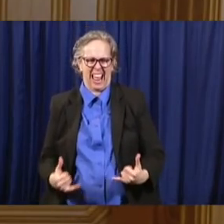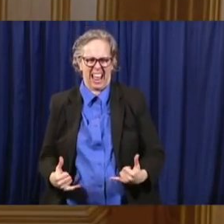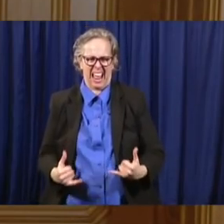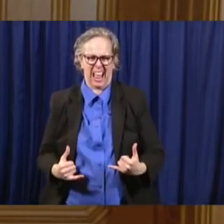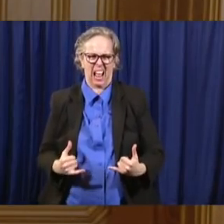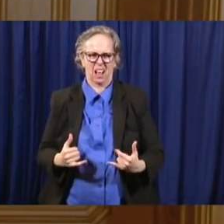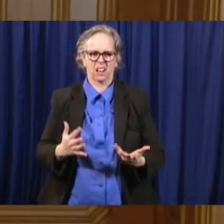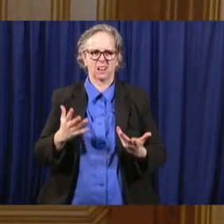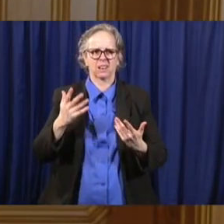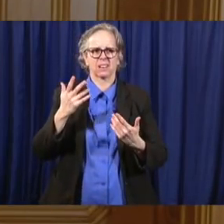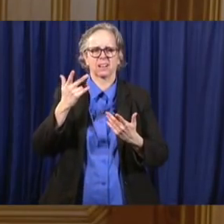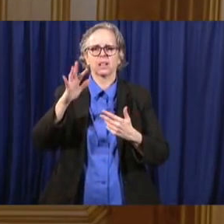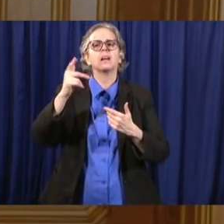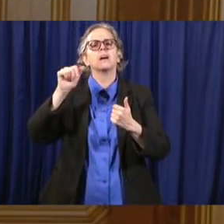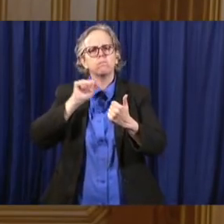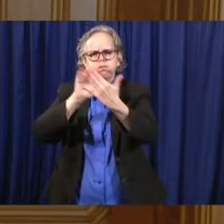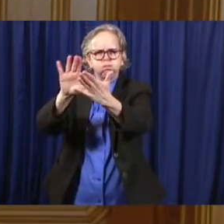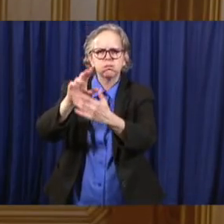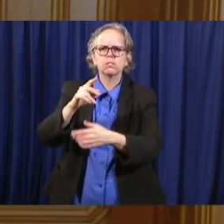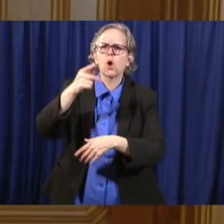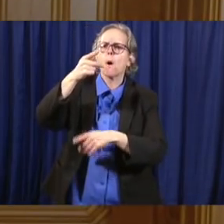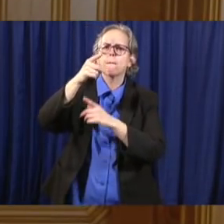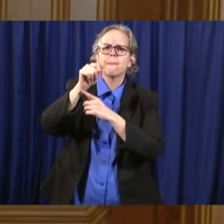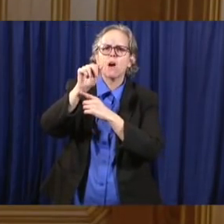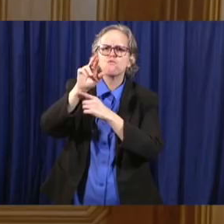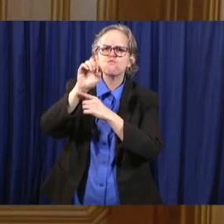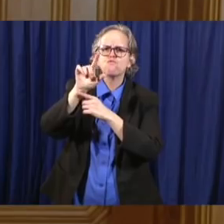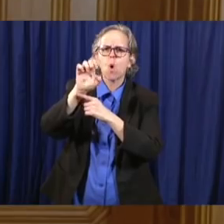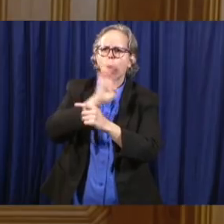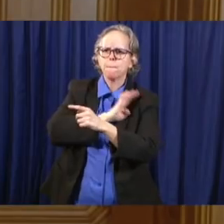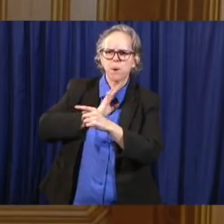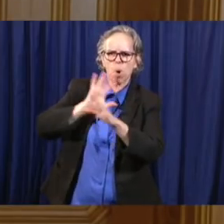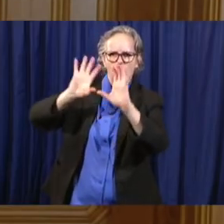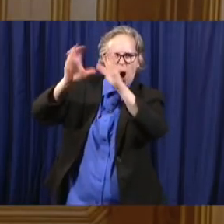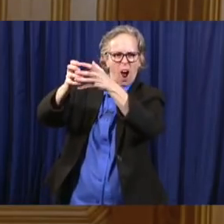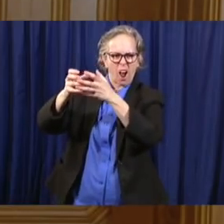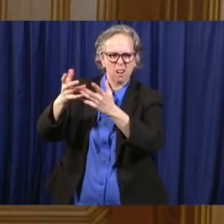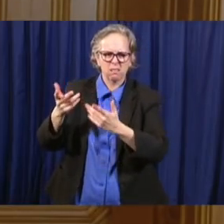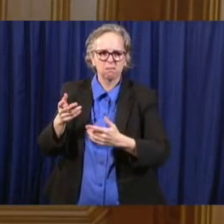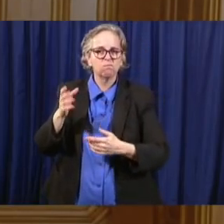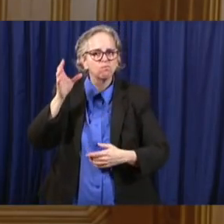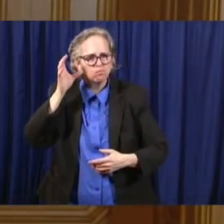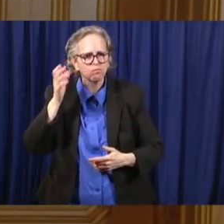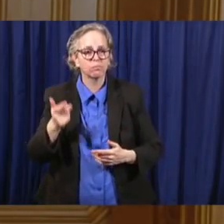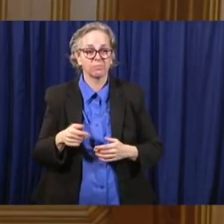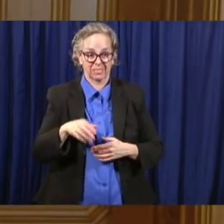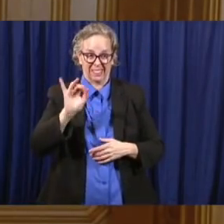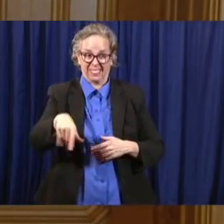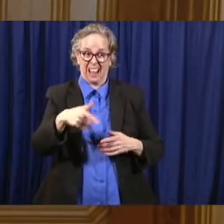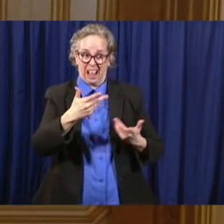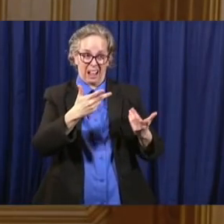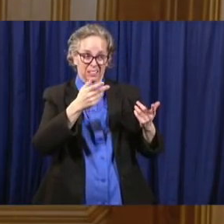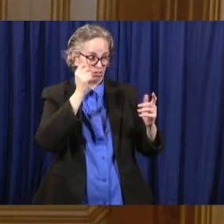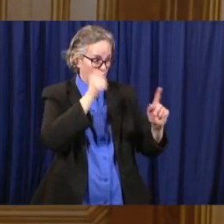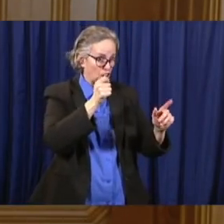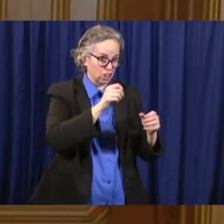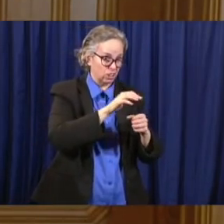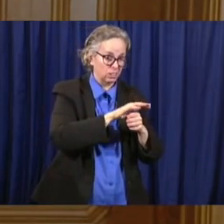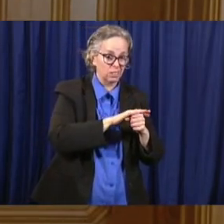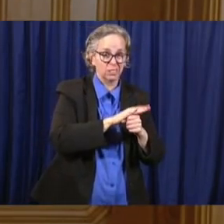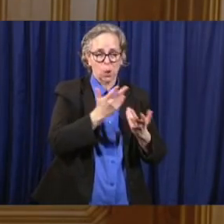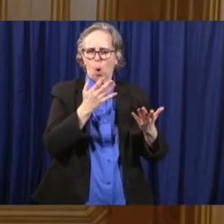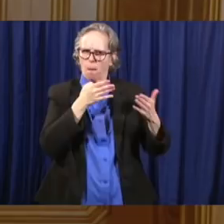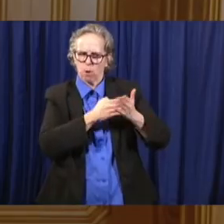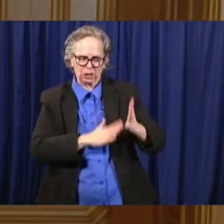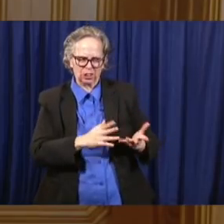then made locally by the judge, by the prosecutor. The parole board is prepared to meet starting this